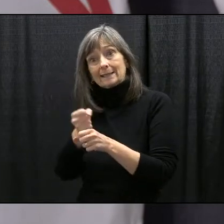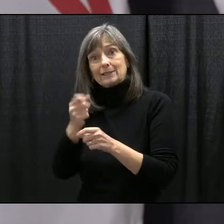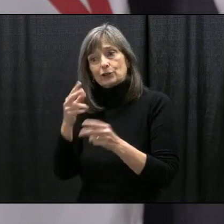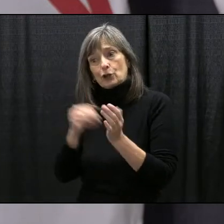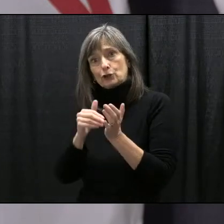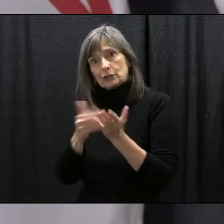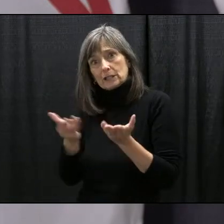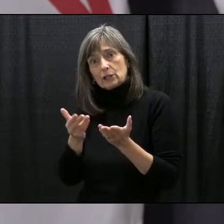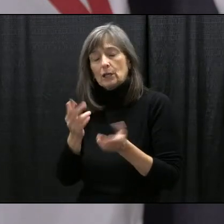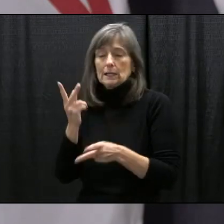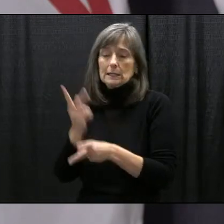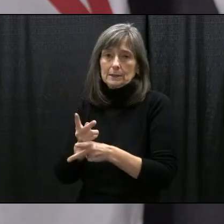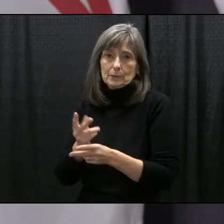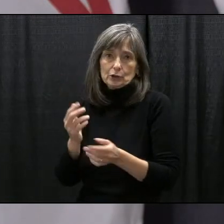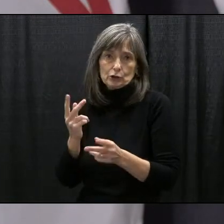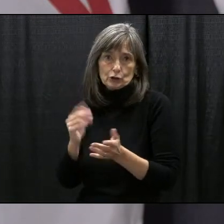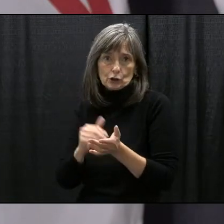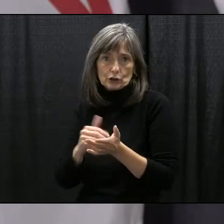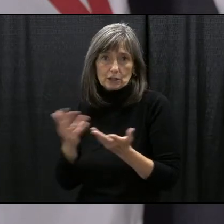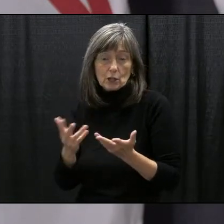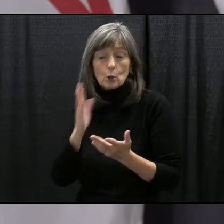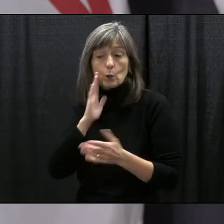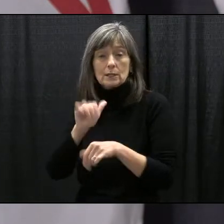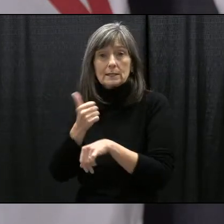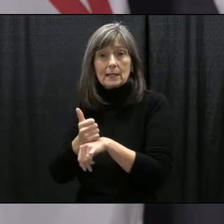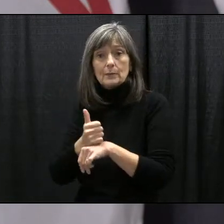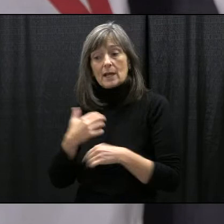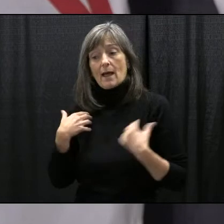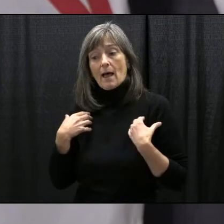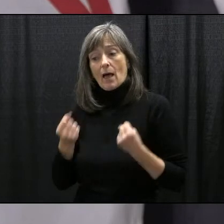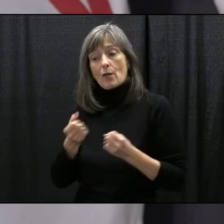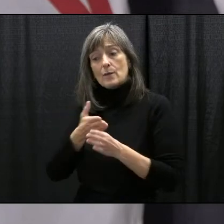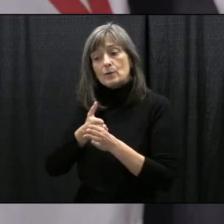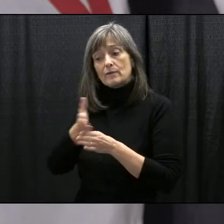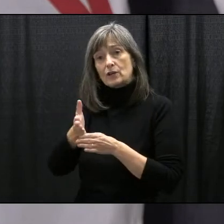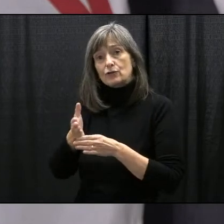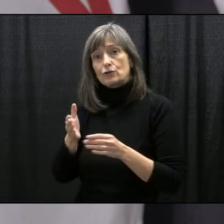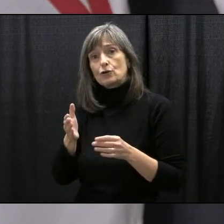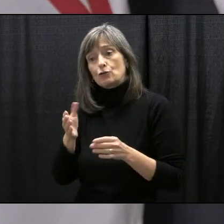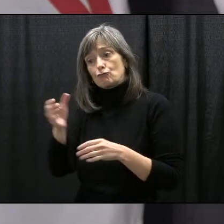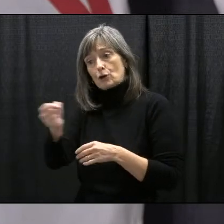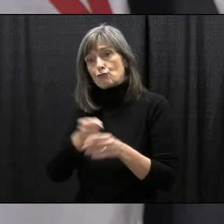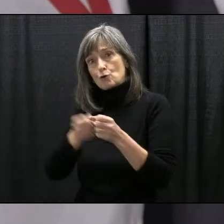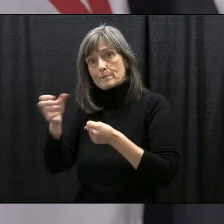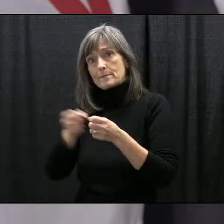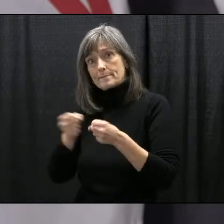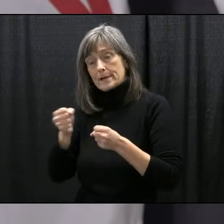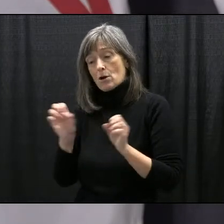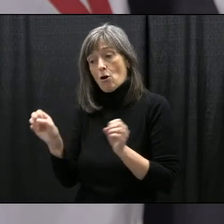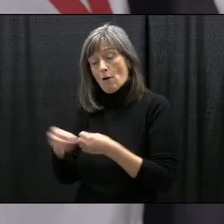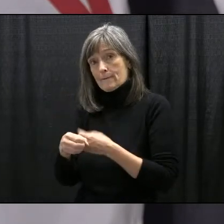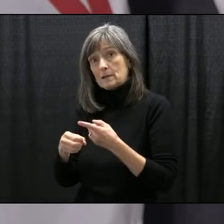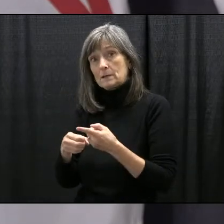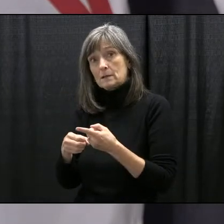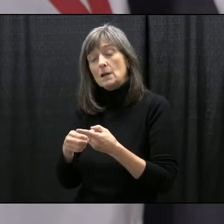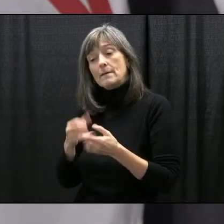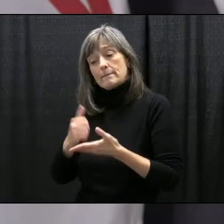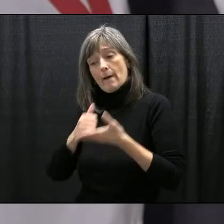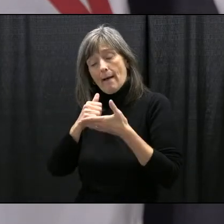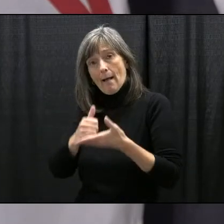we will establish a provincial health professional recruitment and retention office. The recruitment of